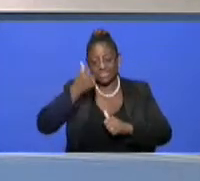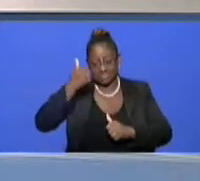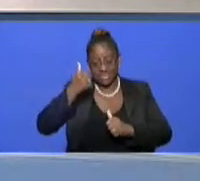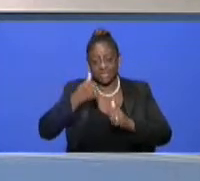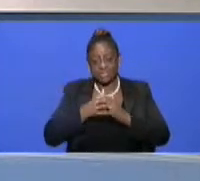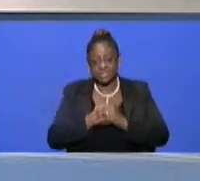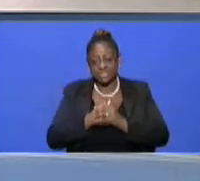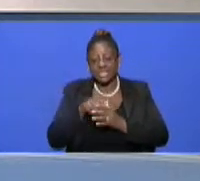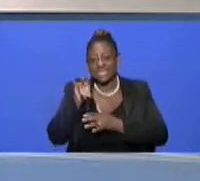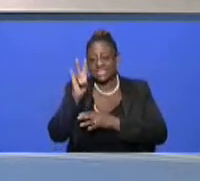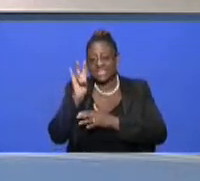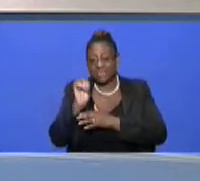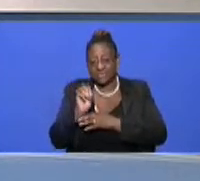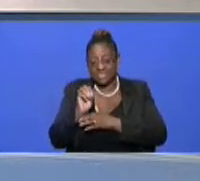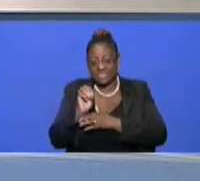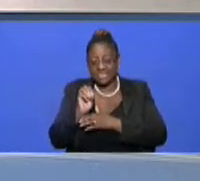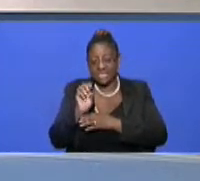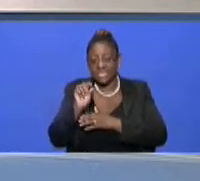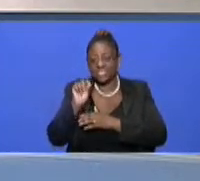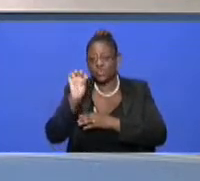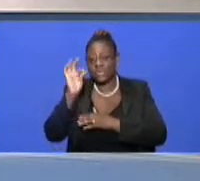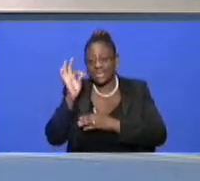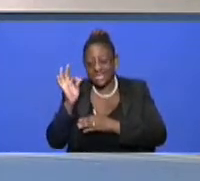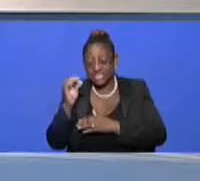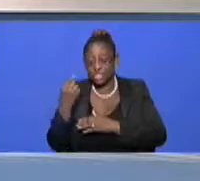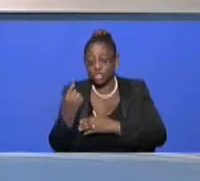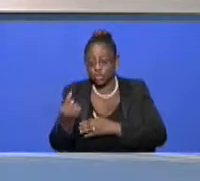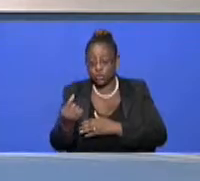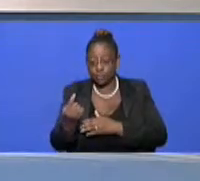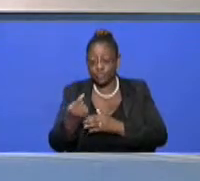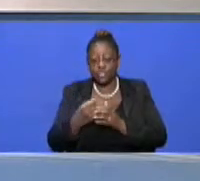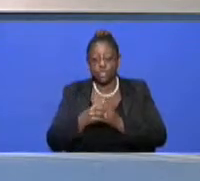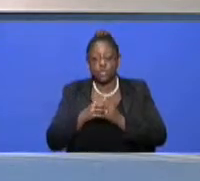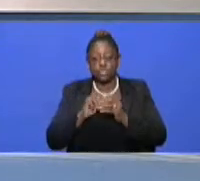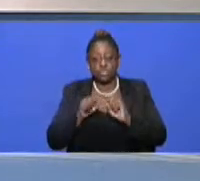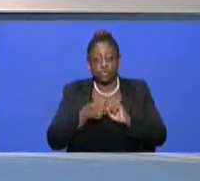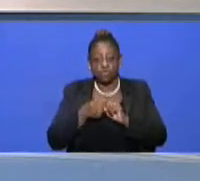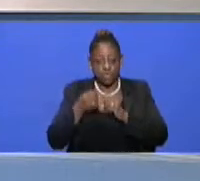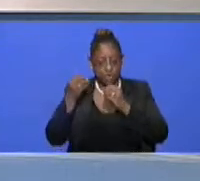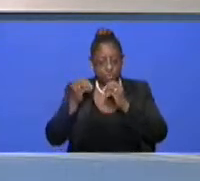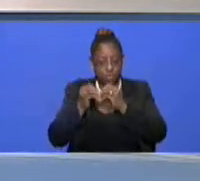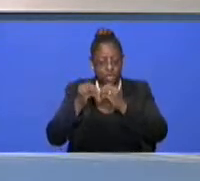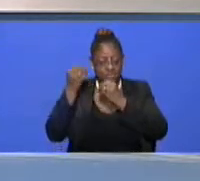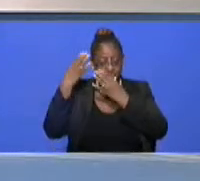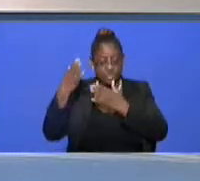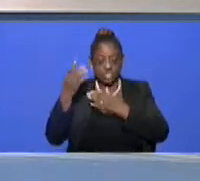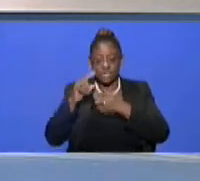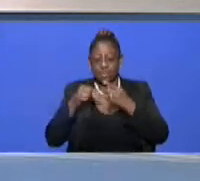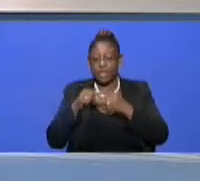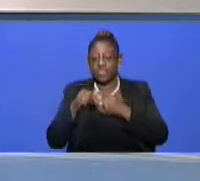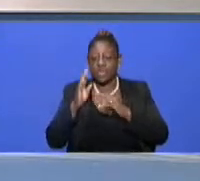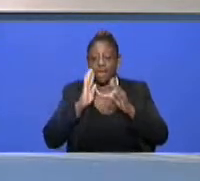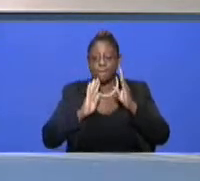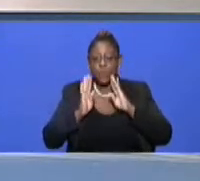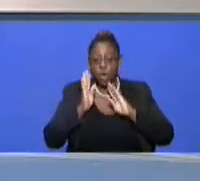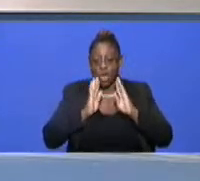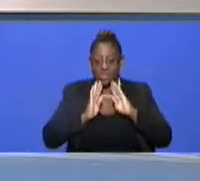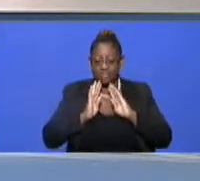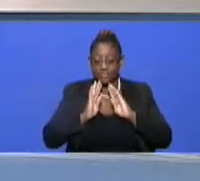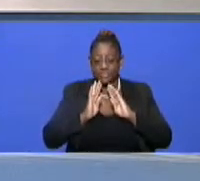disease, 70 of those deaths in 2019 alone. For more information about the Red Ribbon Ball, email